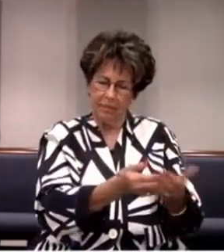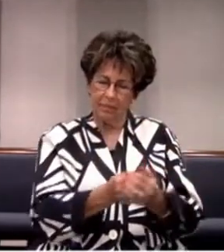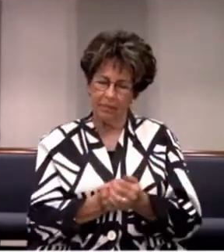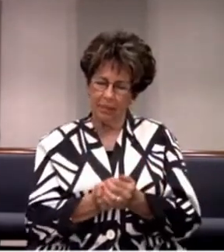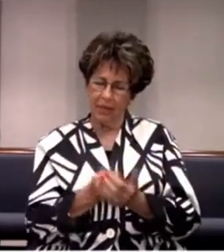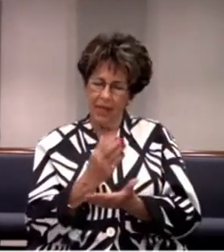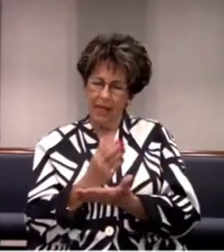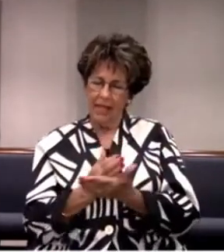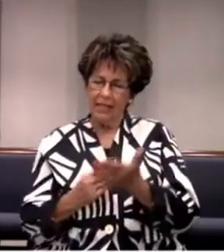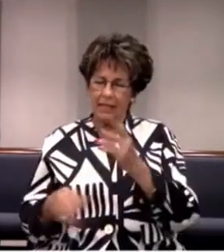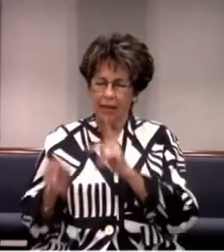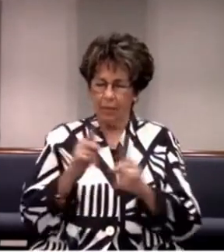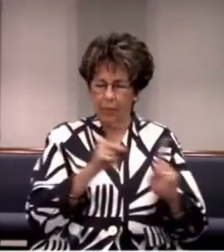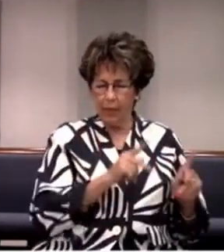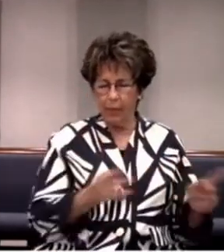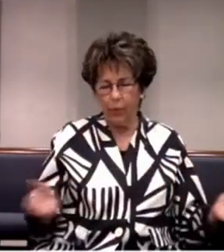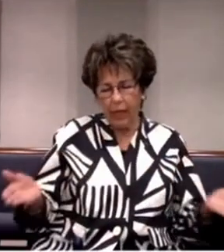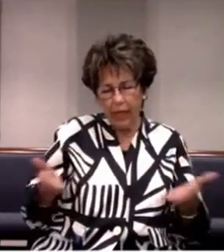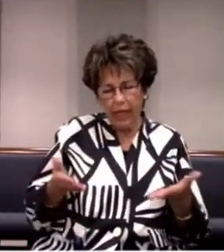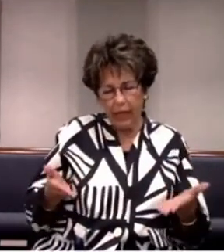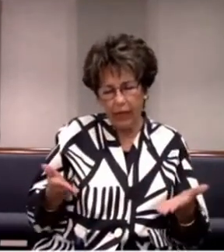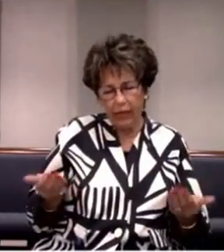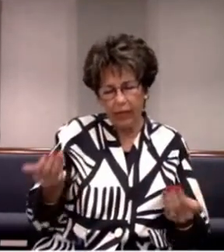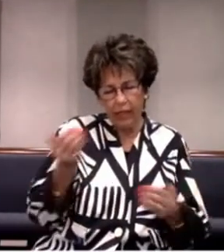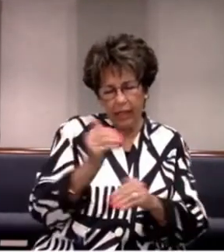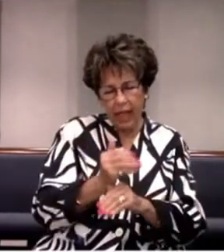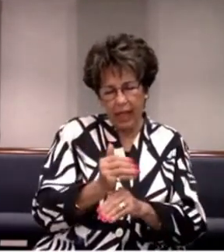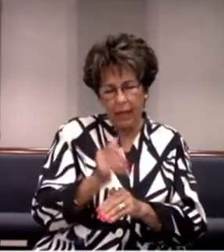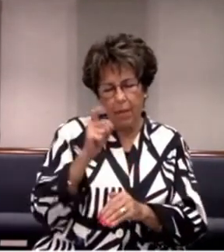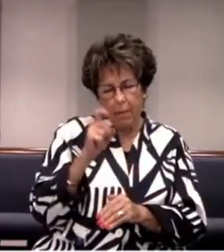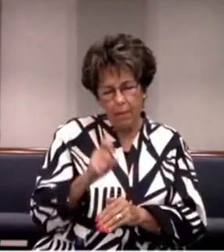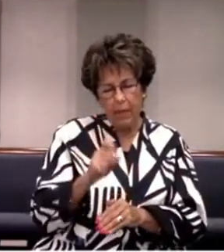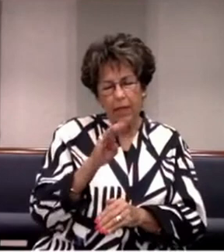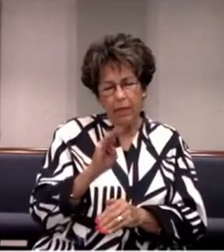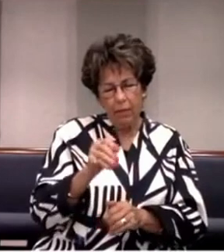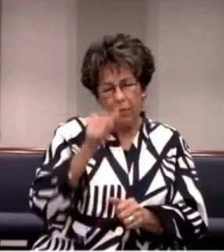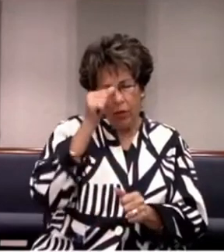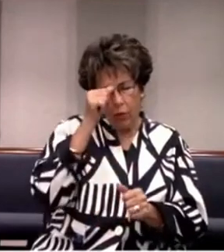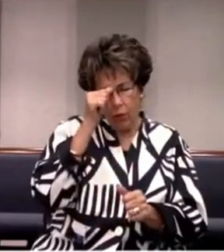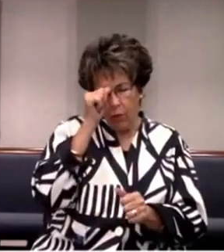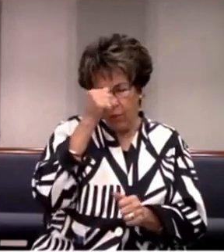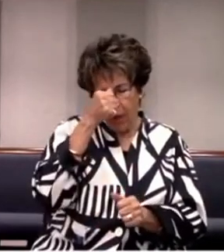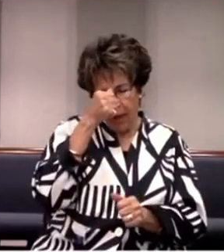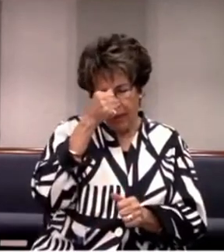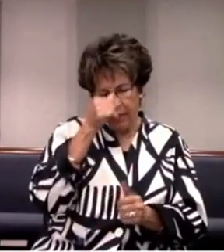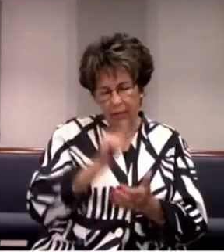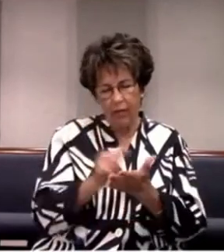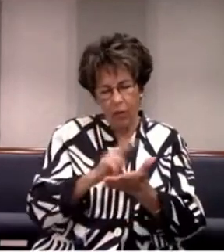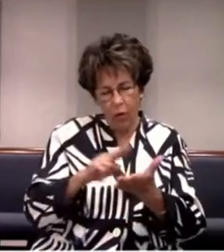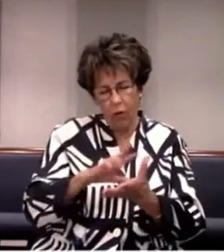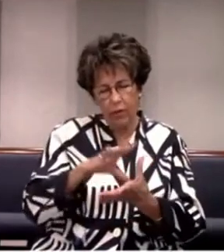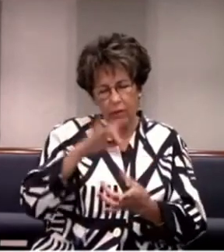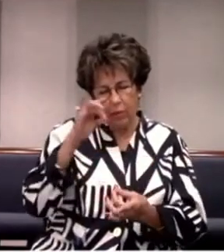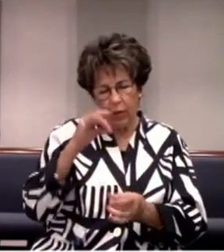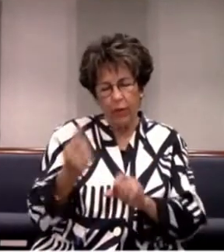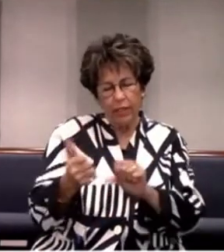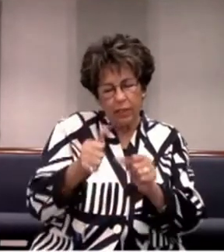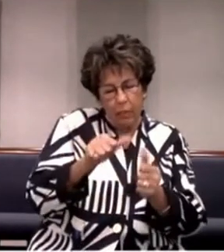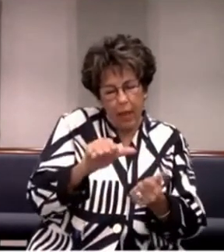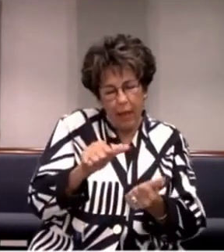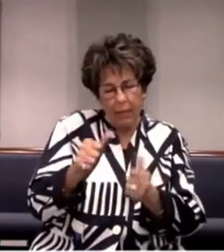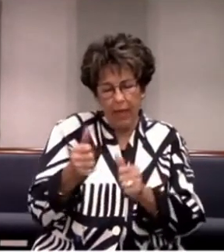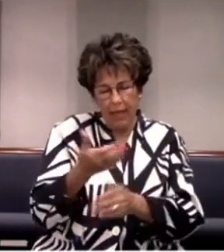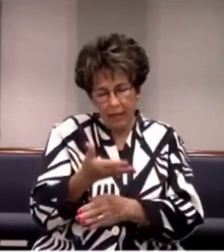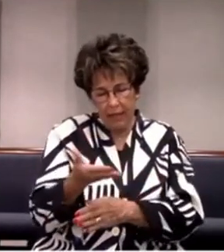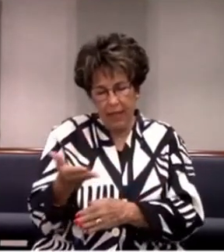to be reminded that the Holy Spirit of God is in them. He's baptized them into the body of Christ. And